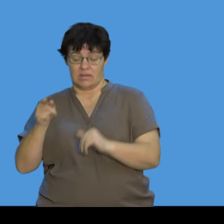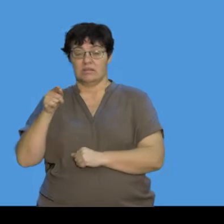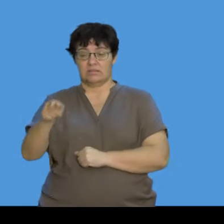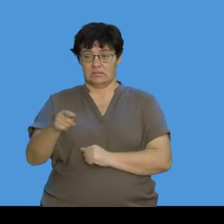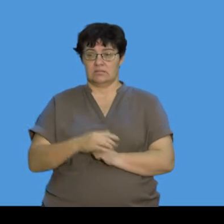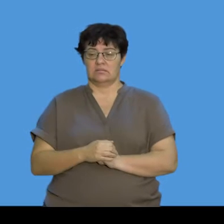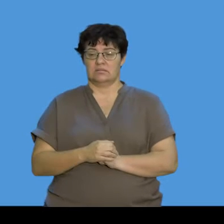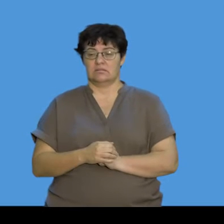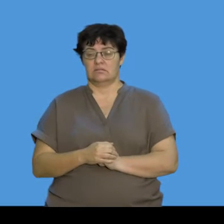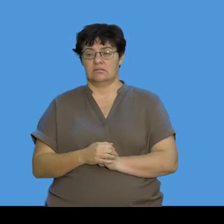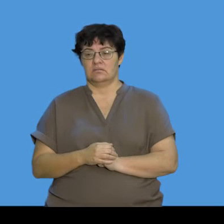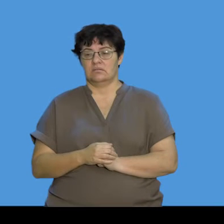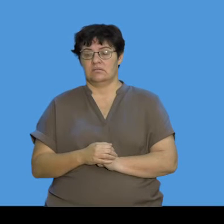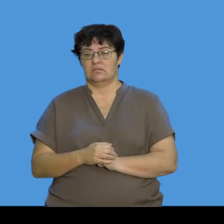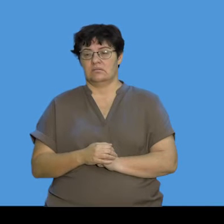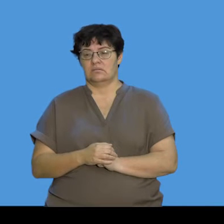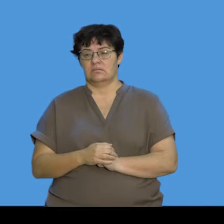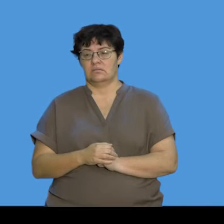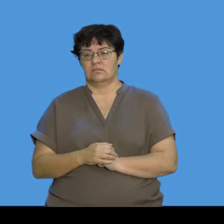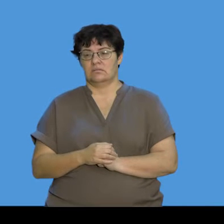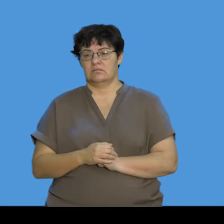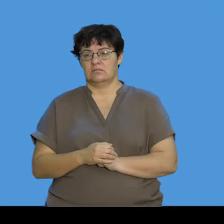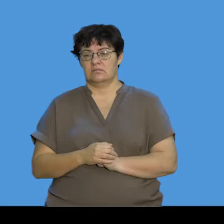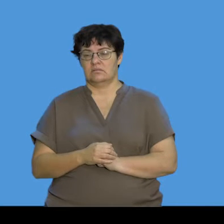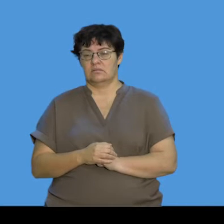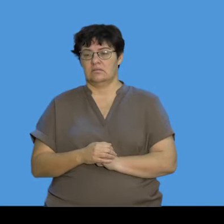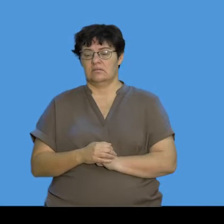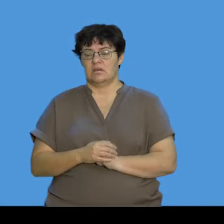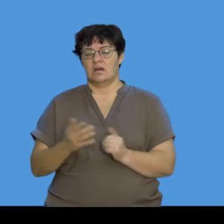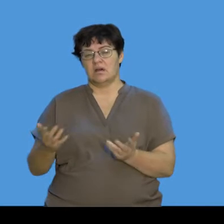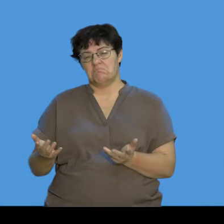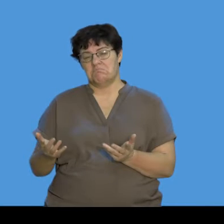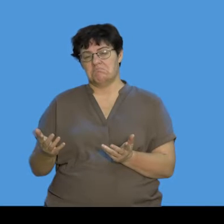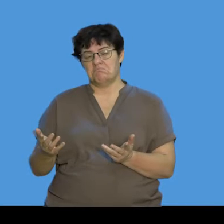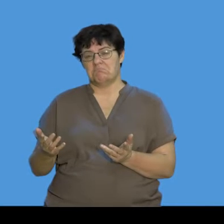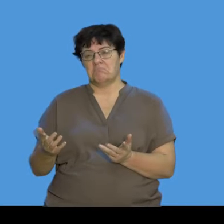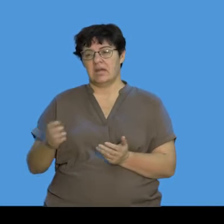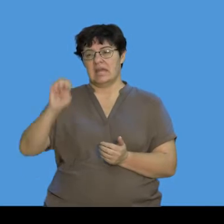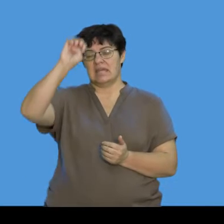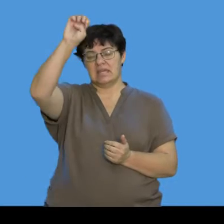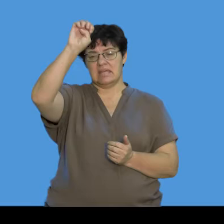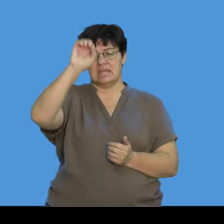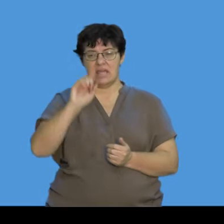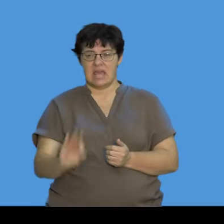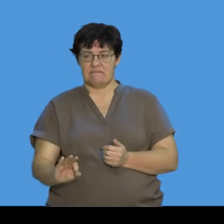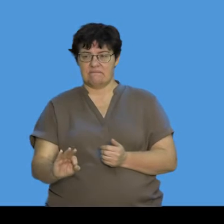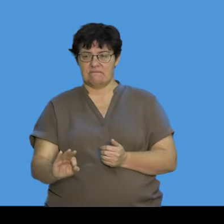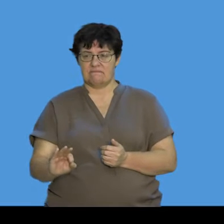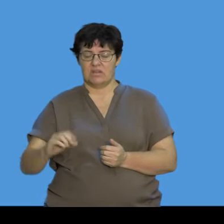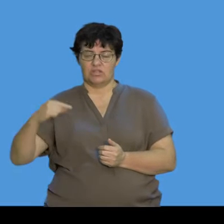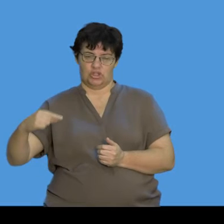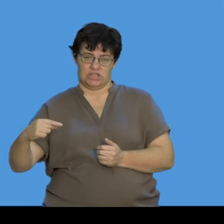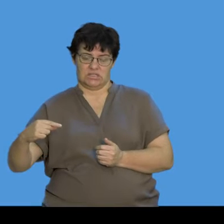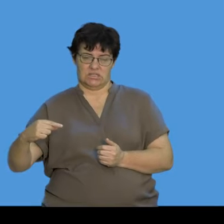which is, just assume that it's a square, although it's not drawn to scale. E, F,